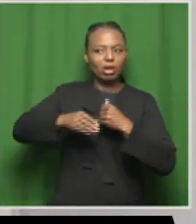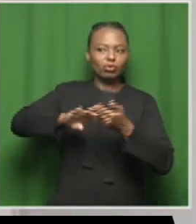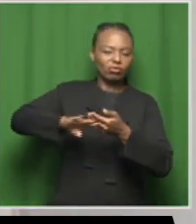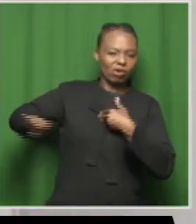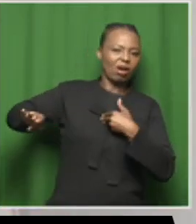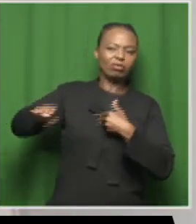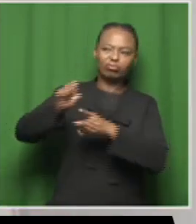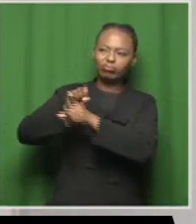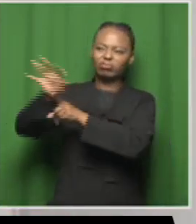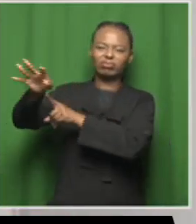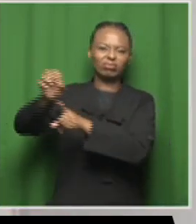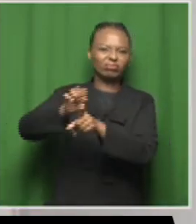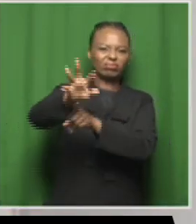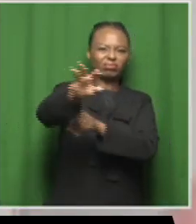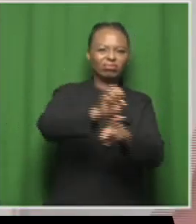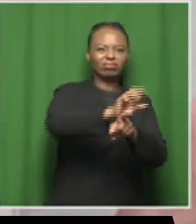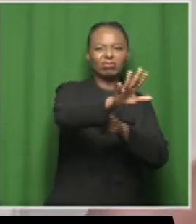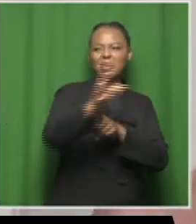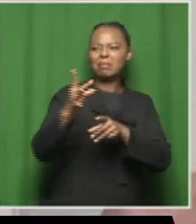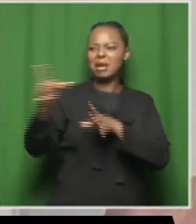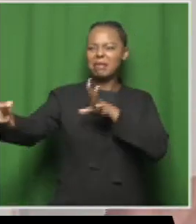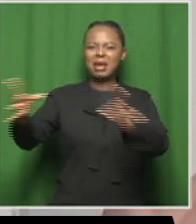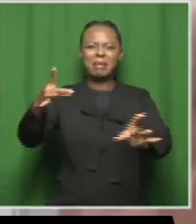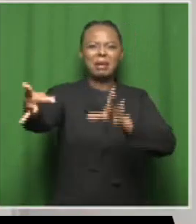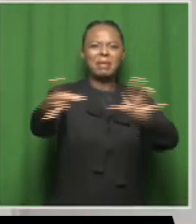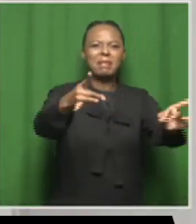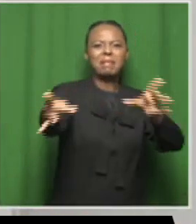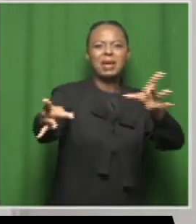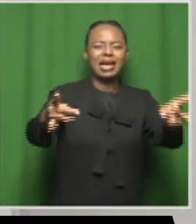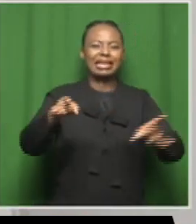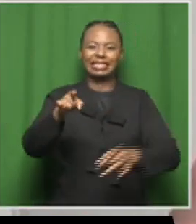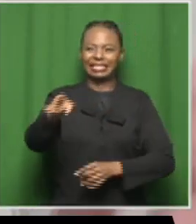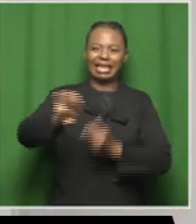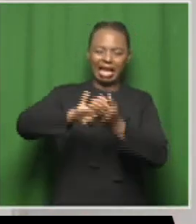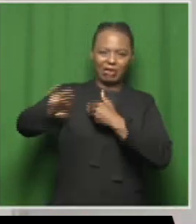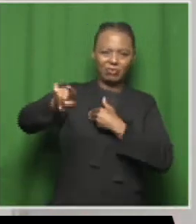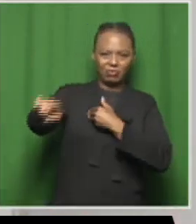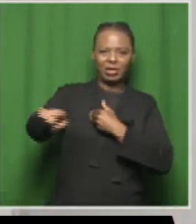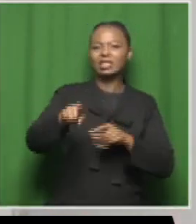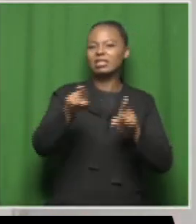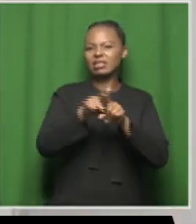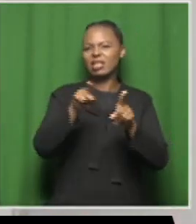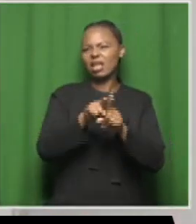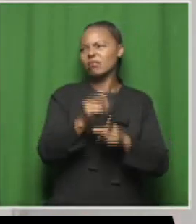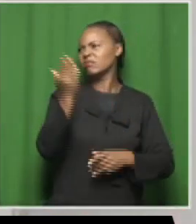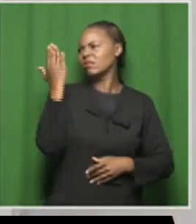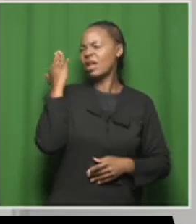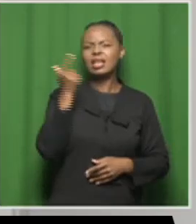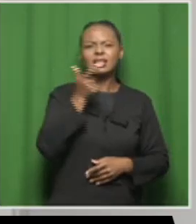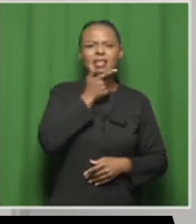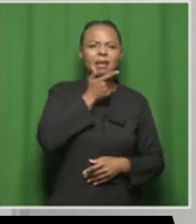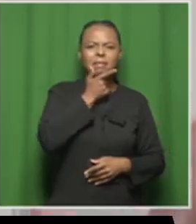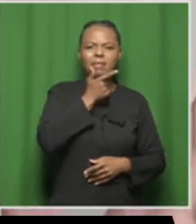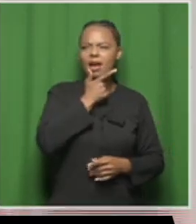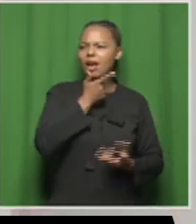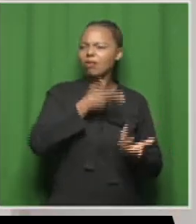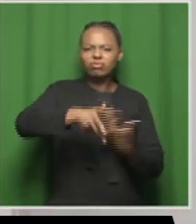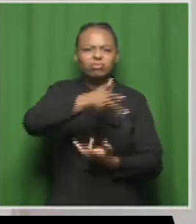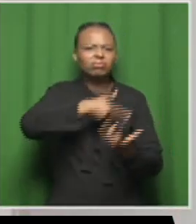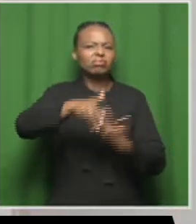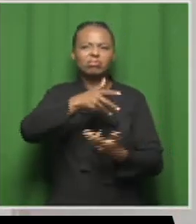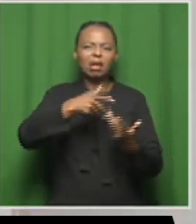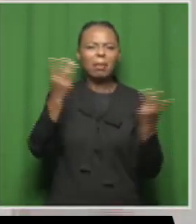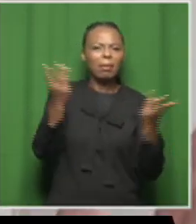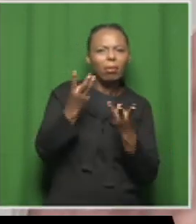want to avoid large gatherings, and we just had a big one in the festive season in South Africa, especially if one